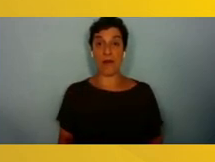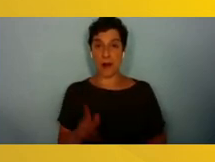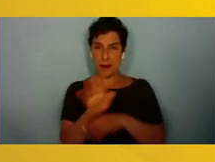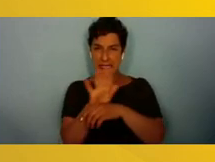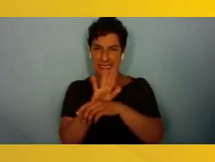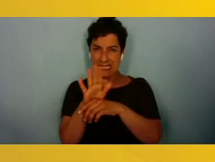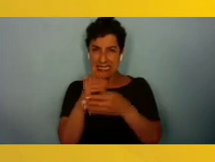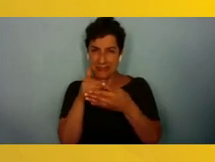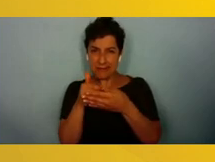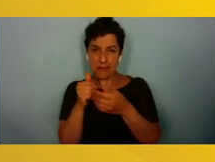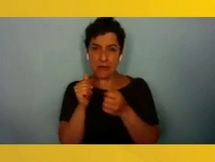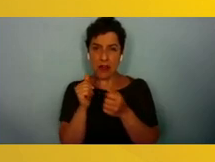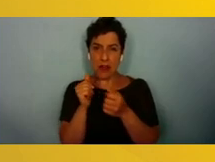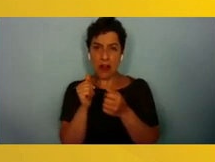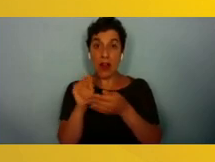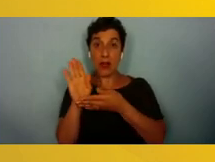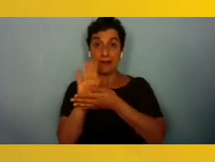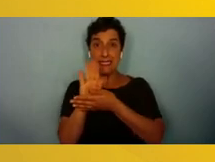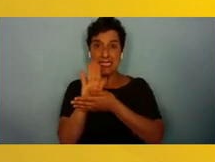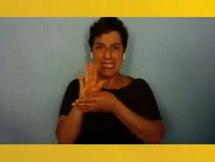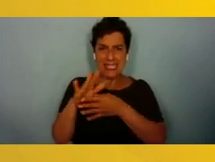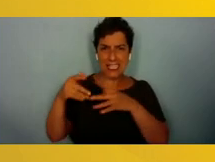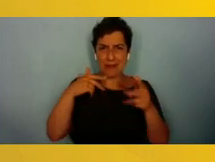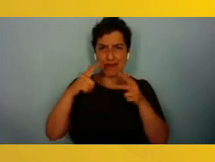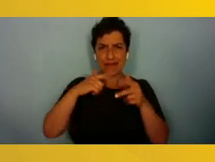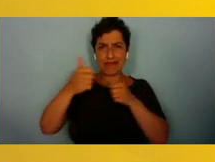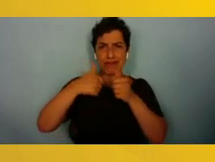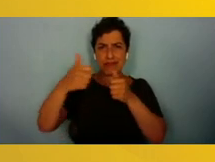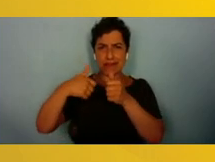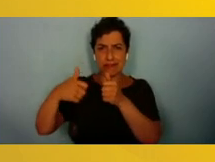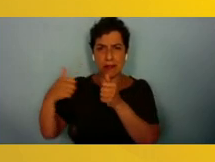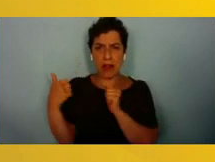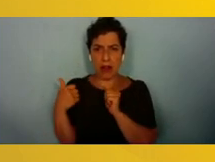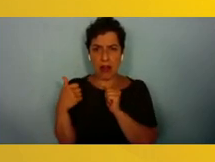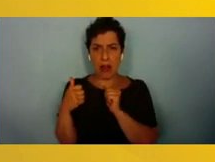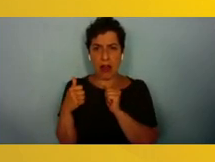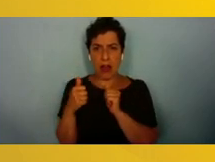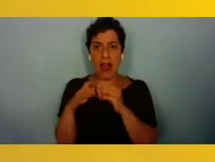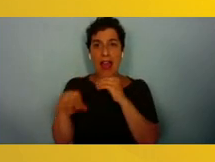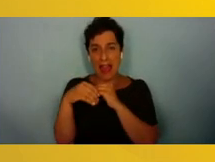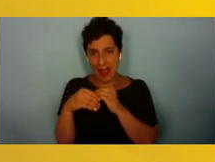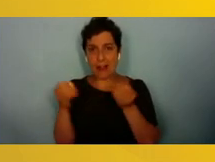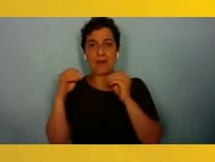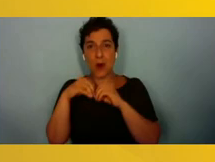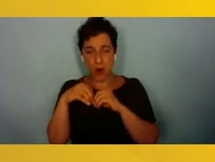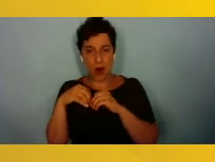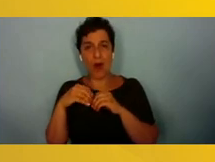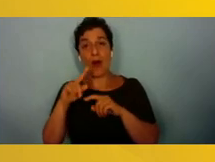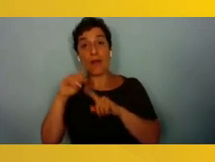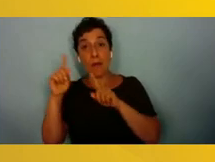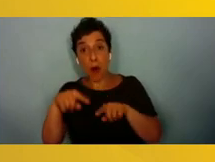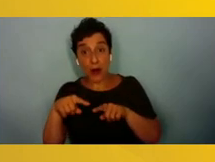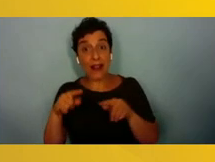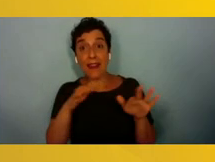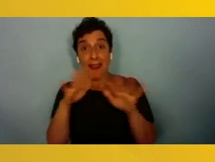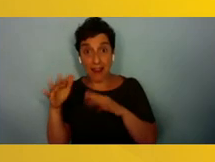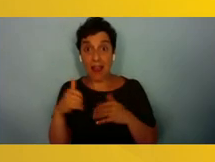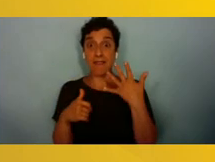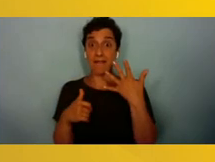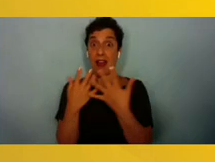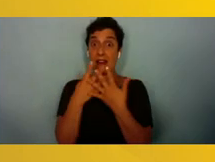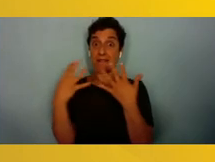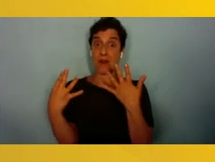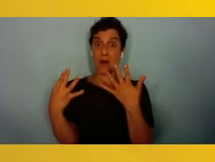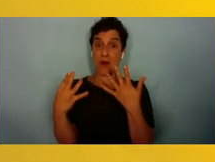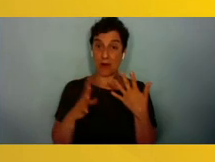put some no-go zones down the bottom here, and we'll do a bunch of whale reporting. All right, that's good. 4 out of 5 on the whale